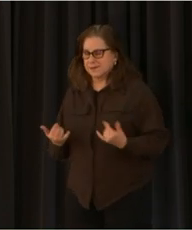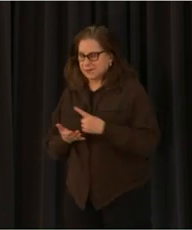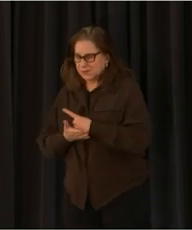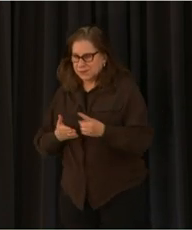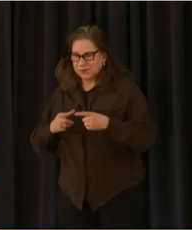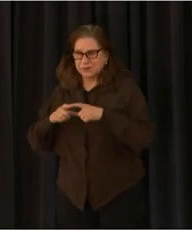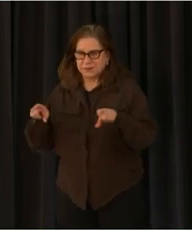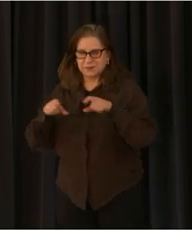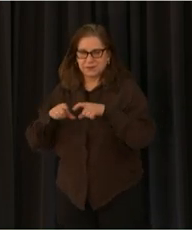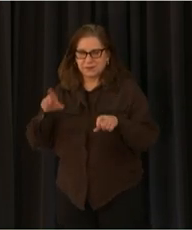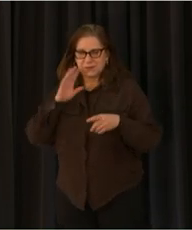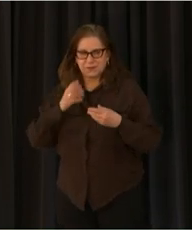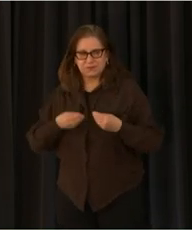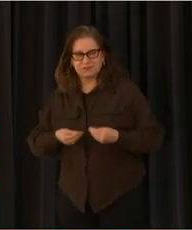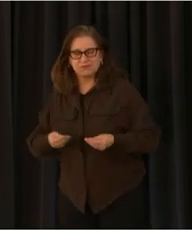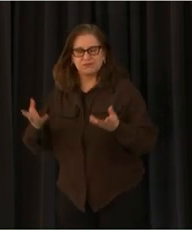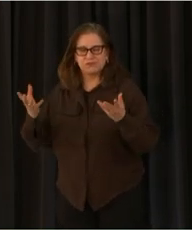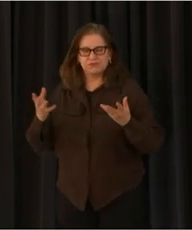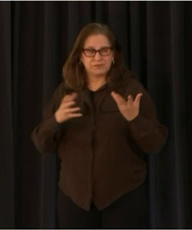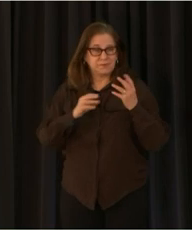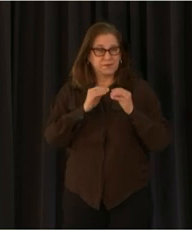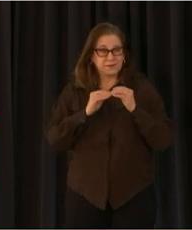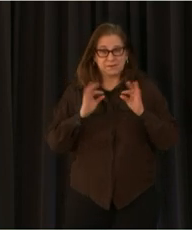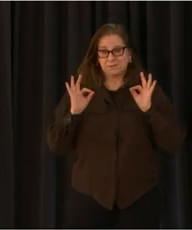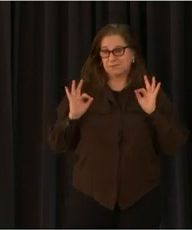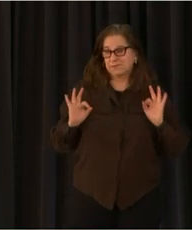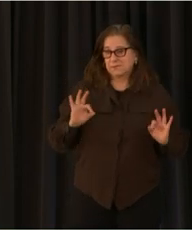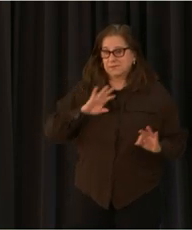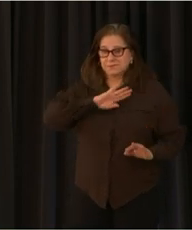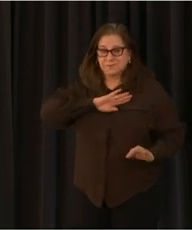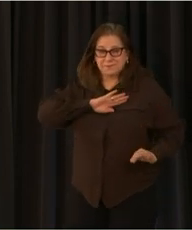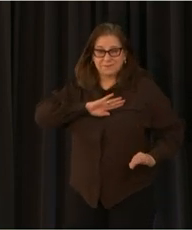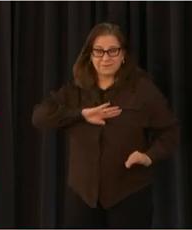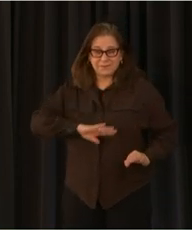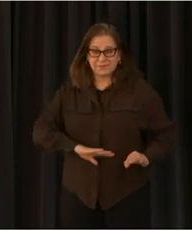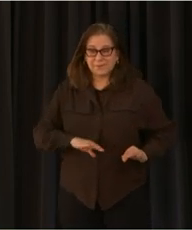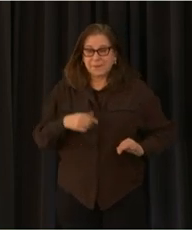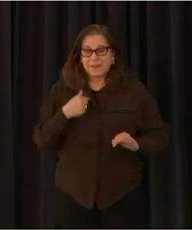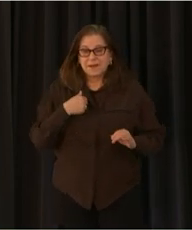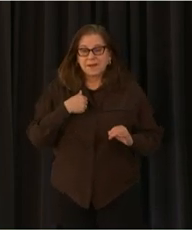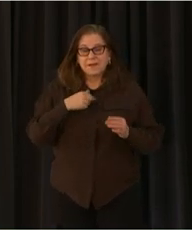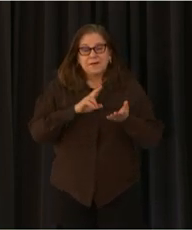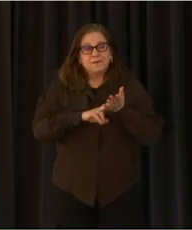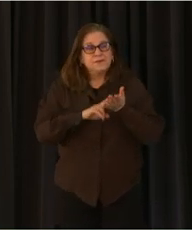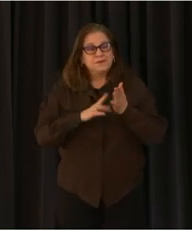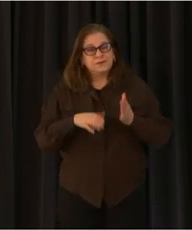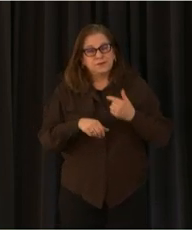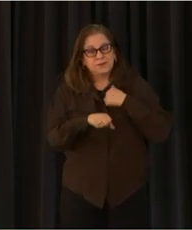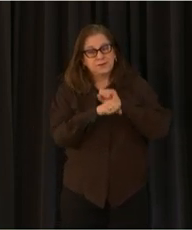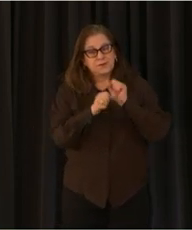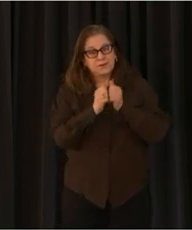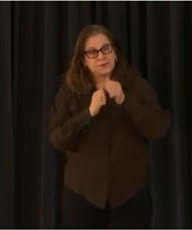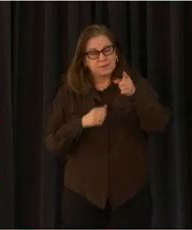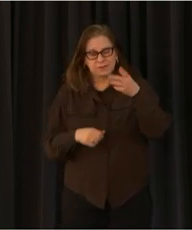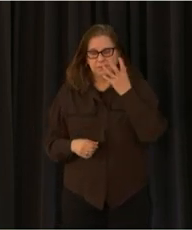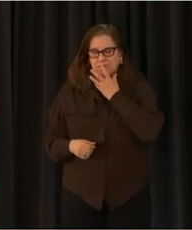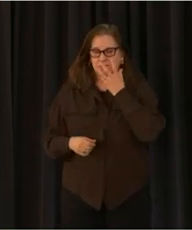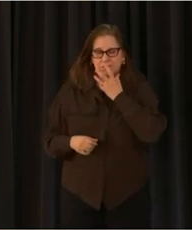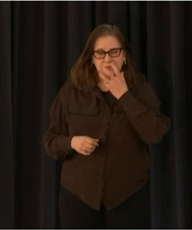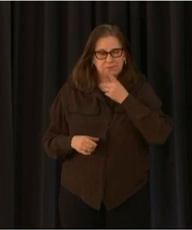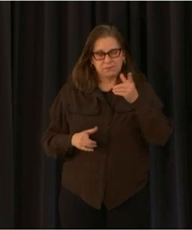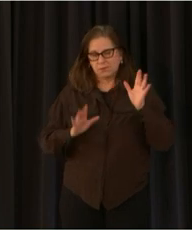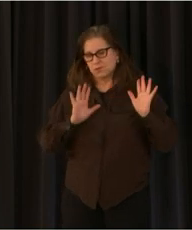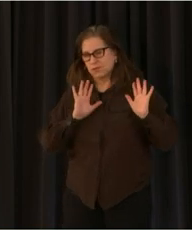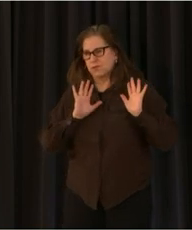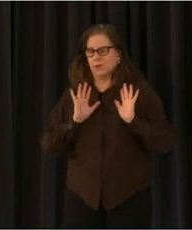learned is that we are going to make sure we work with our vendor even closer than we have before